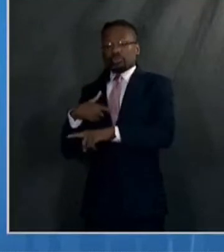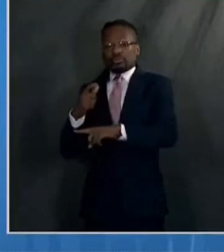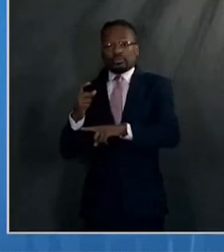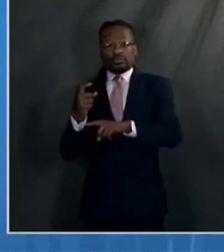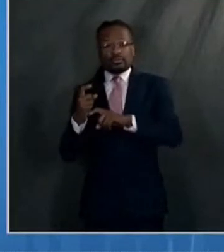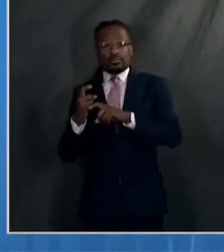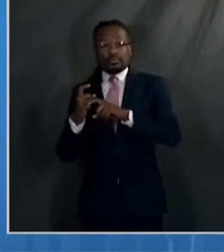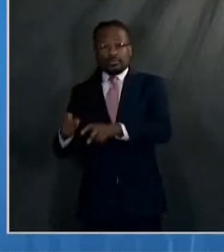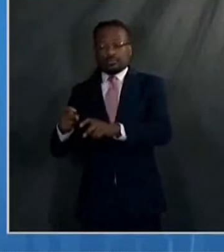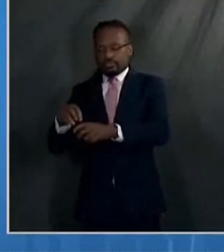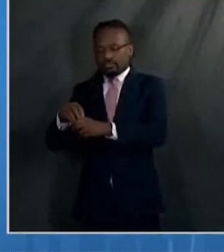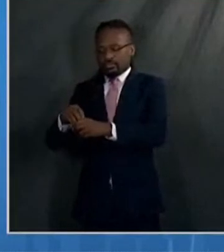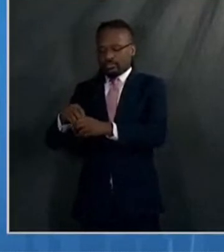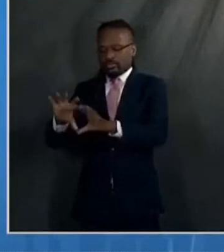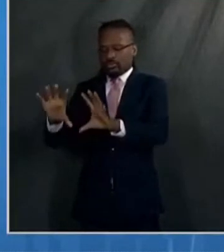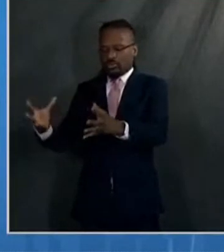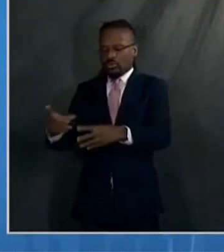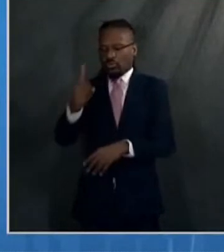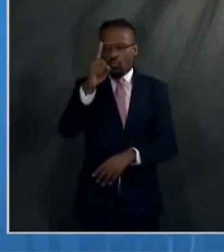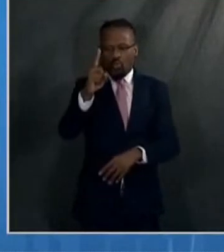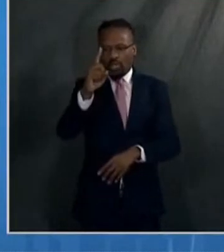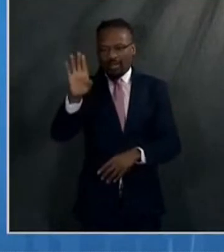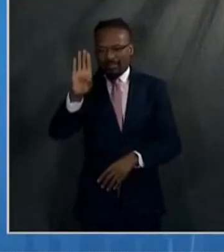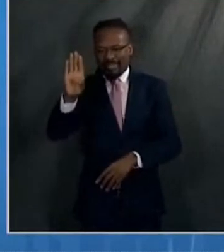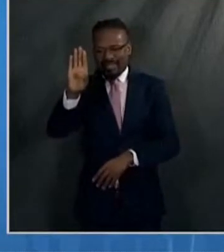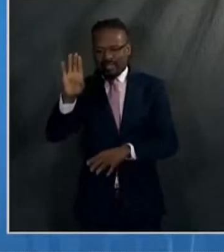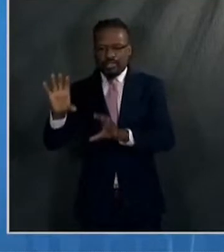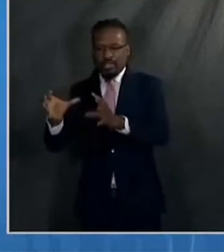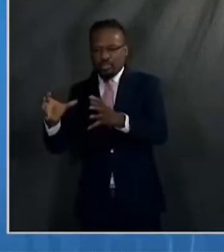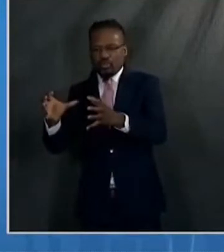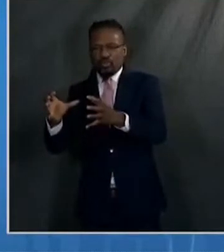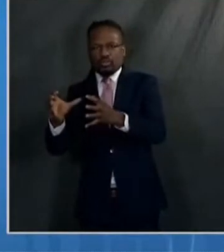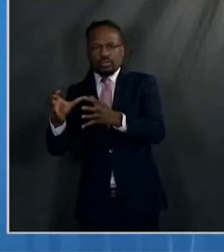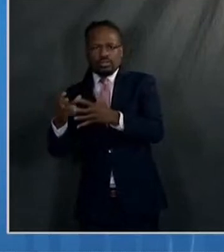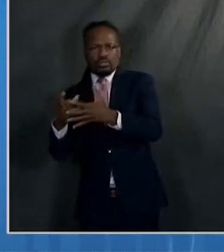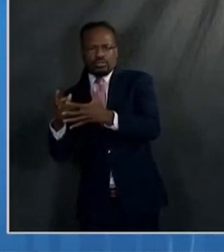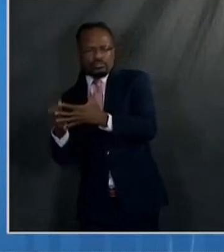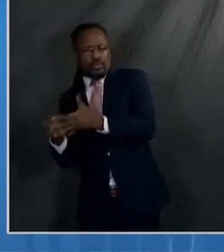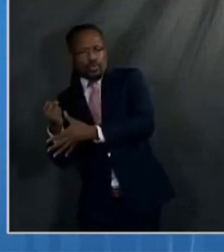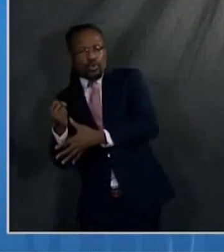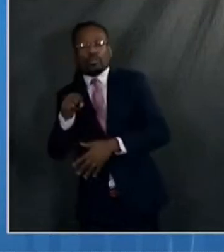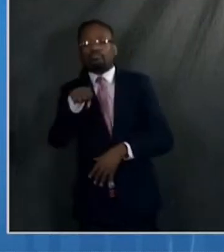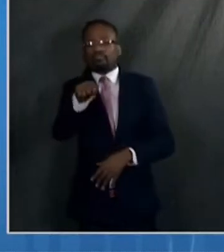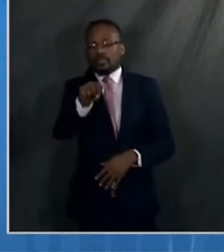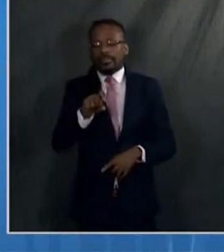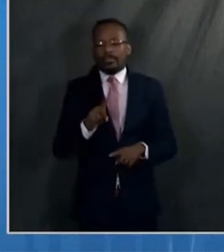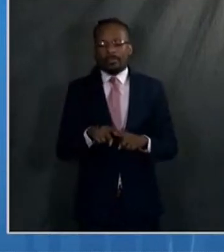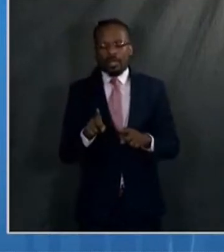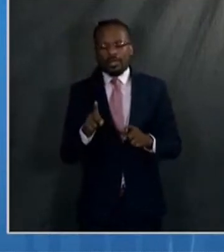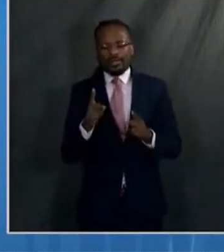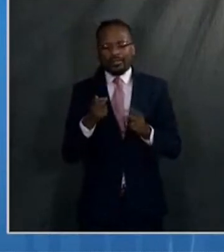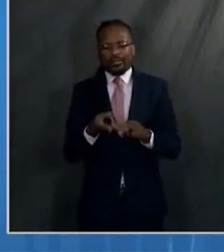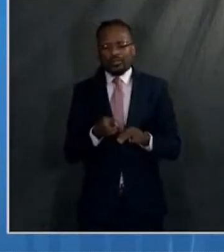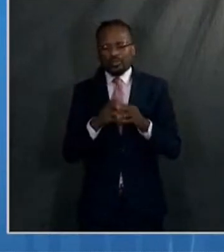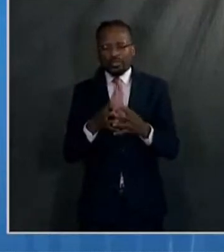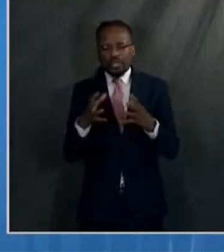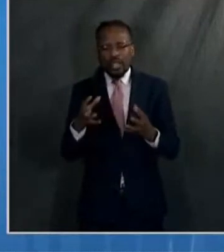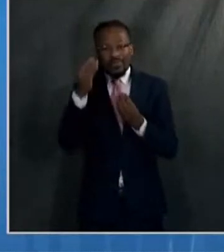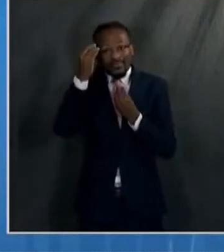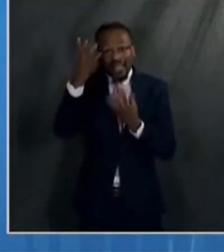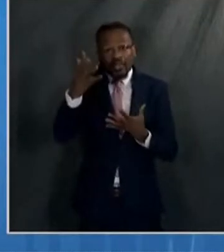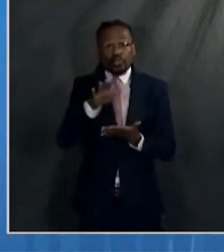the category of essential workers. But I also want to be clear that there is increasing data to suggest that schools